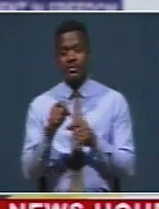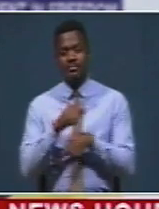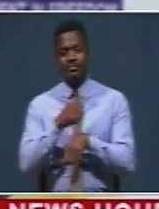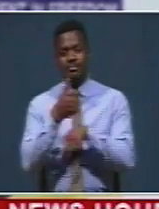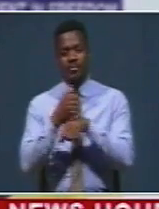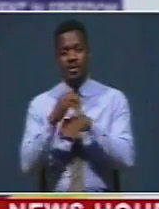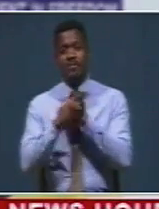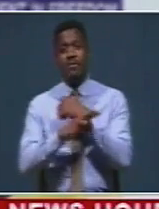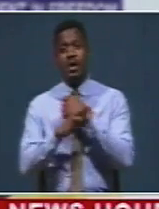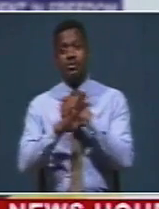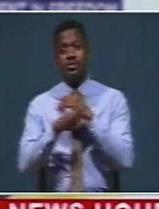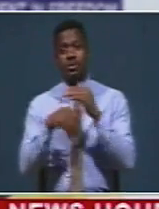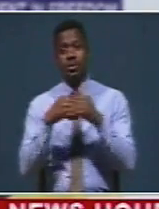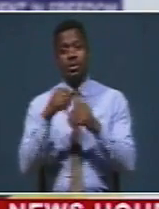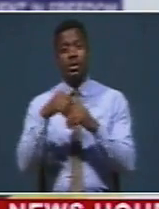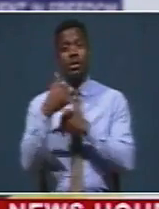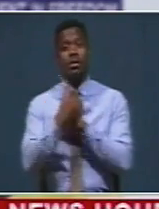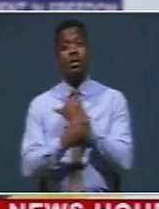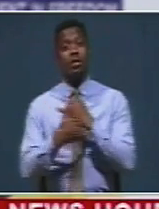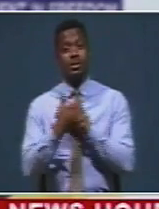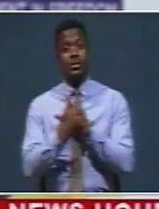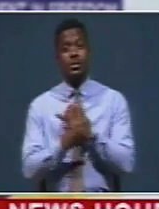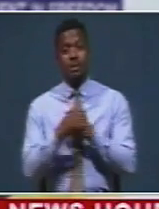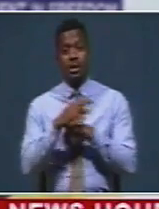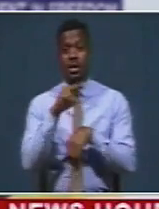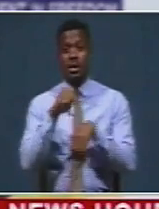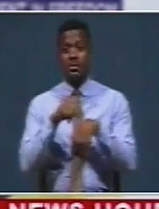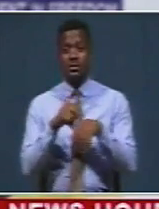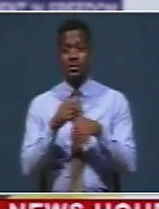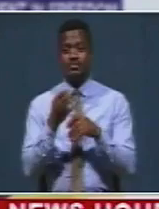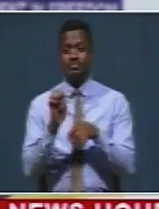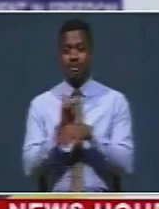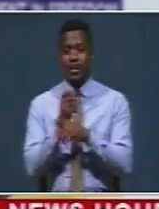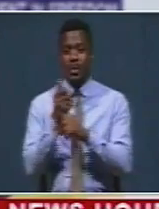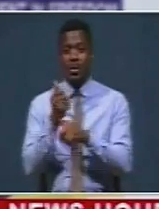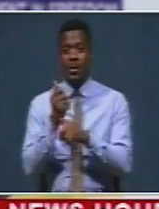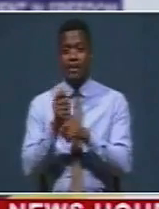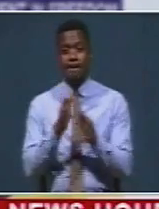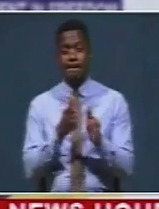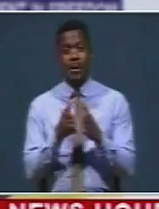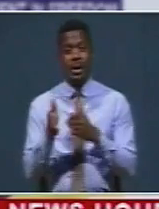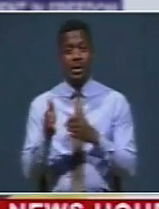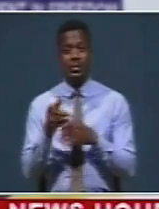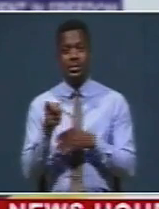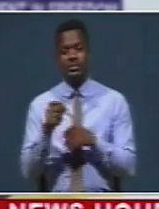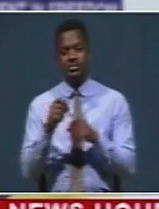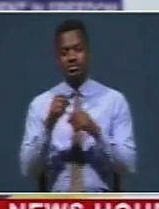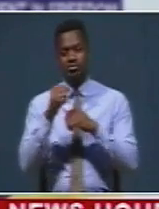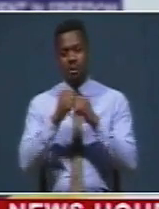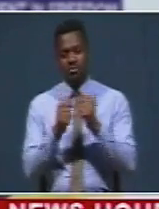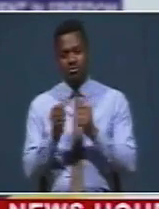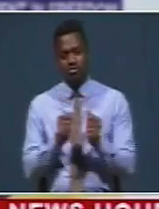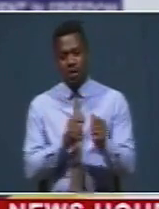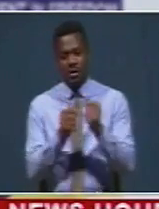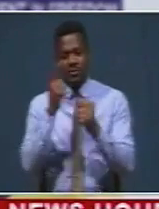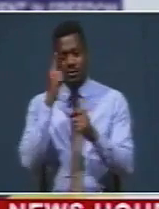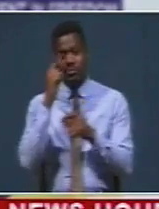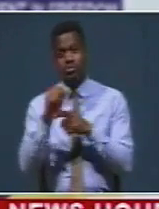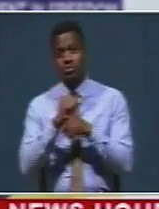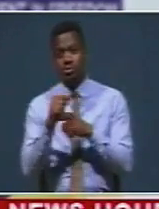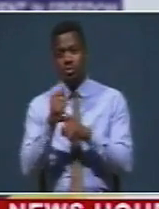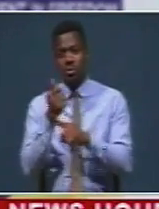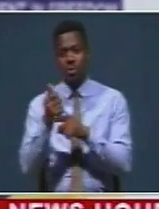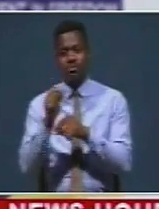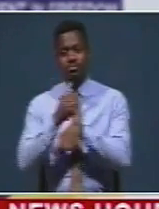in all districts across the country. The National Entrepreneurship and Innovation Plan, a strategy for training and resourcing